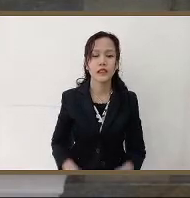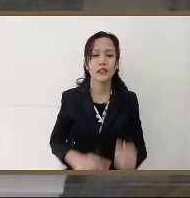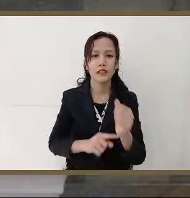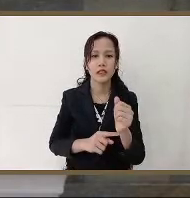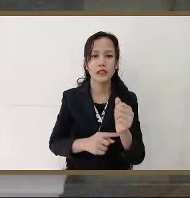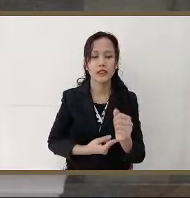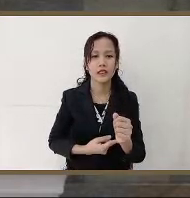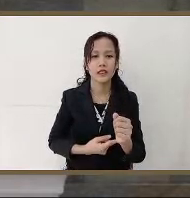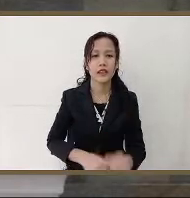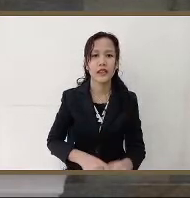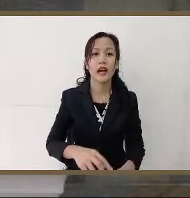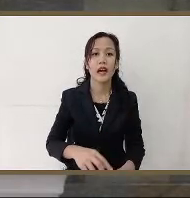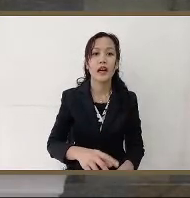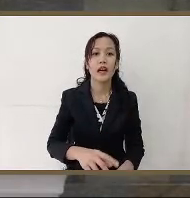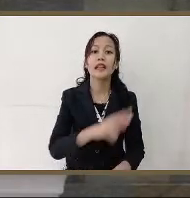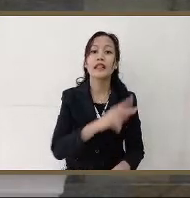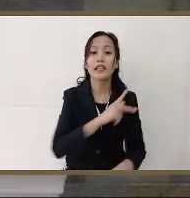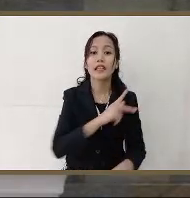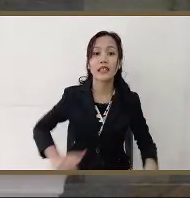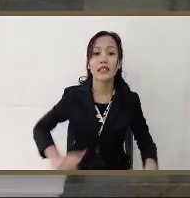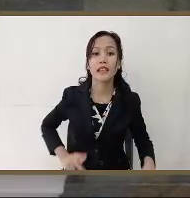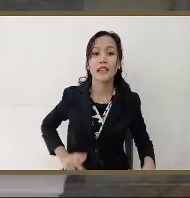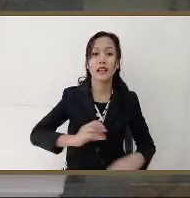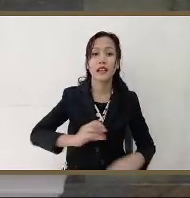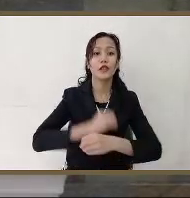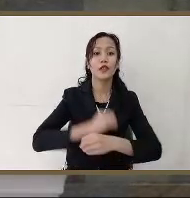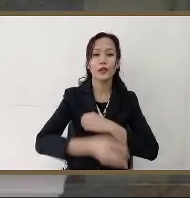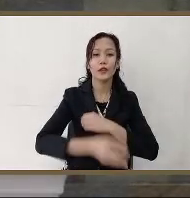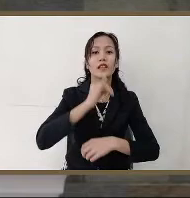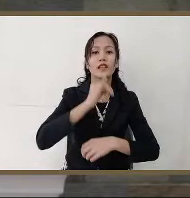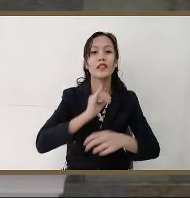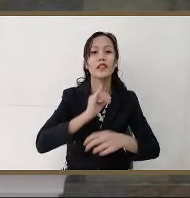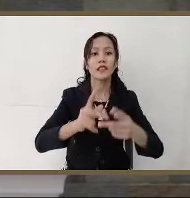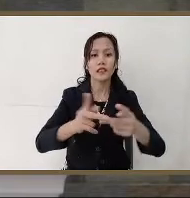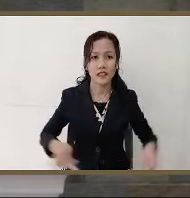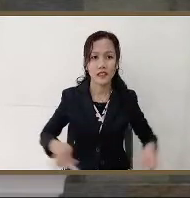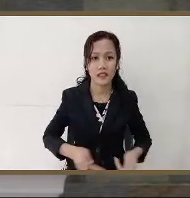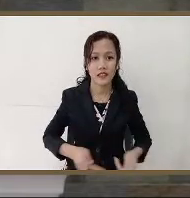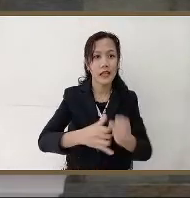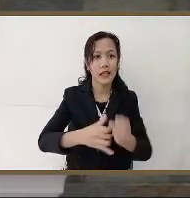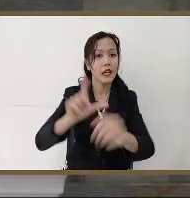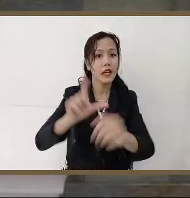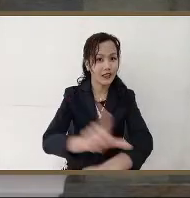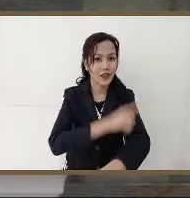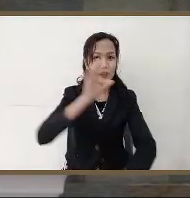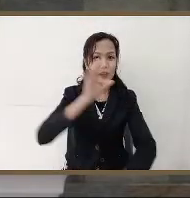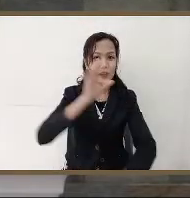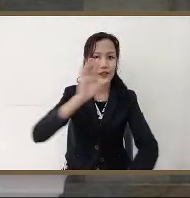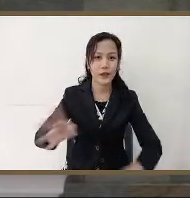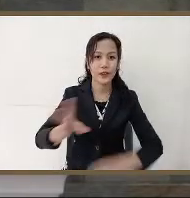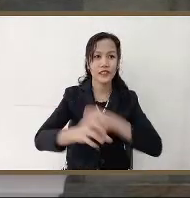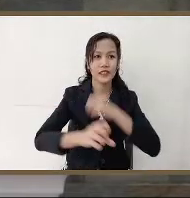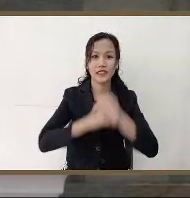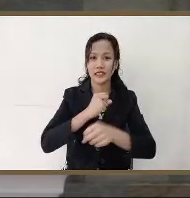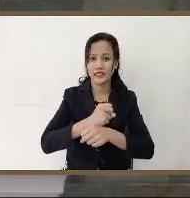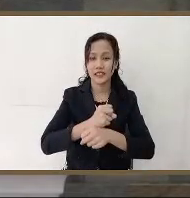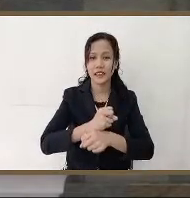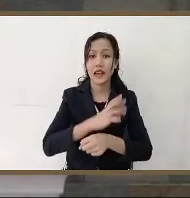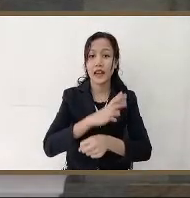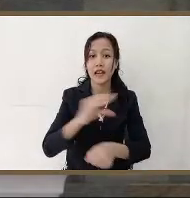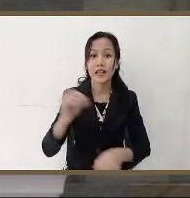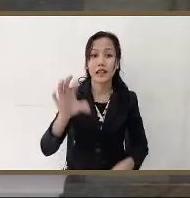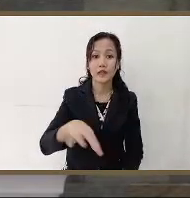na siya ng Israelites na nagtagal for 40 years. And, makikita natin sa